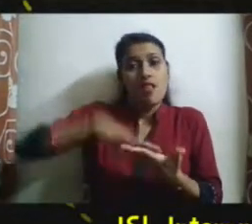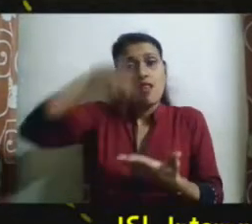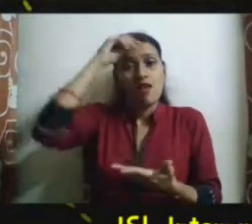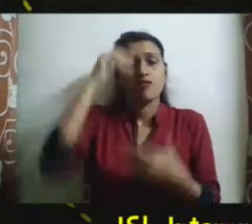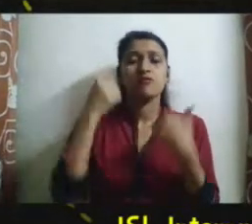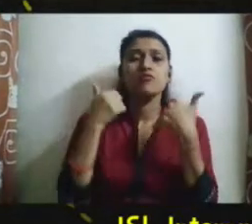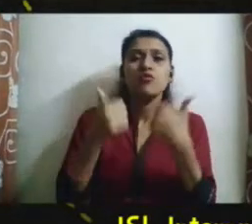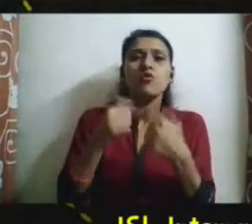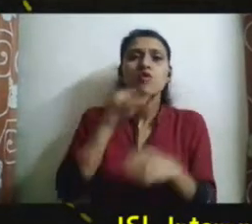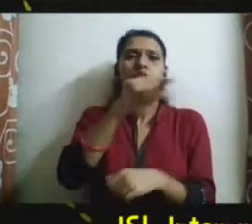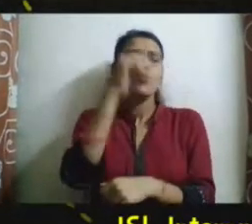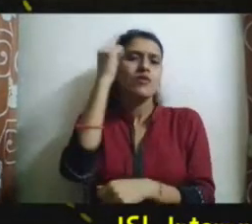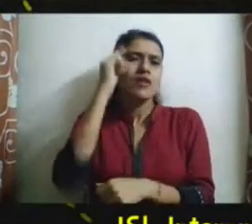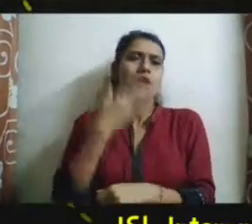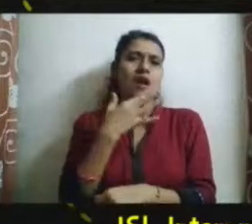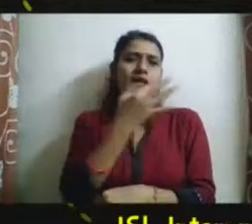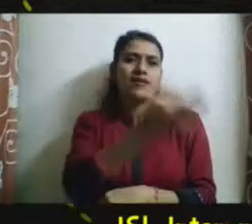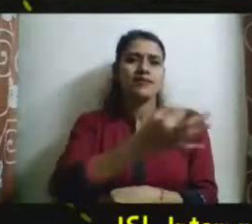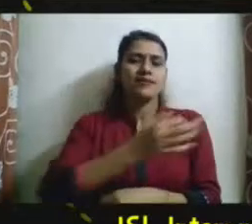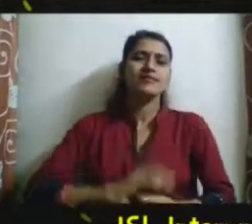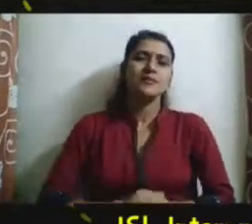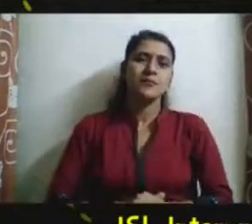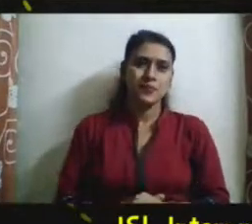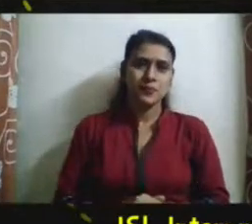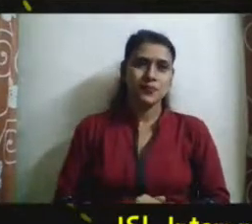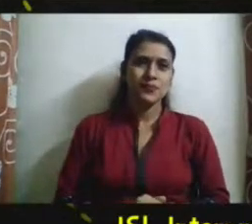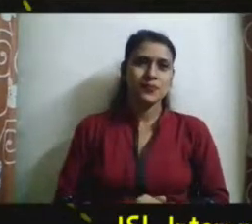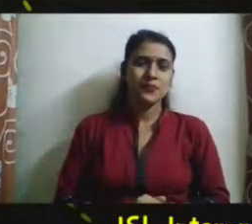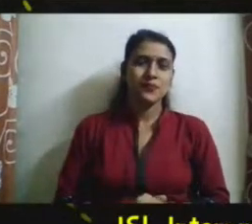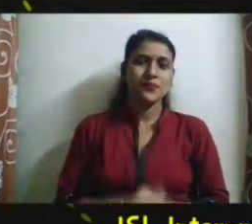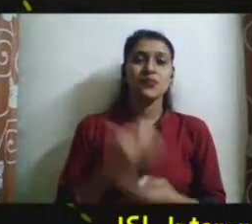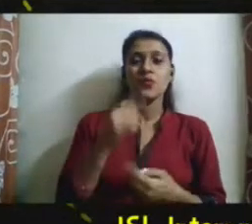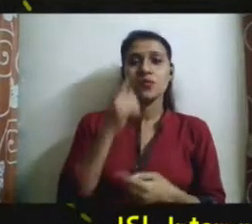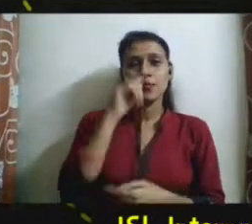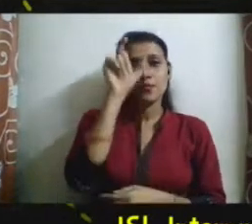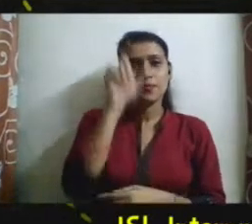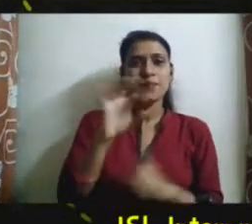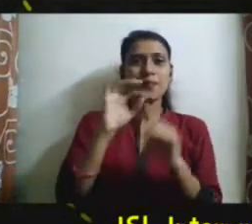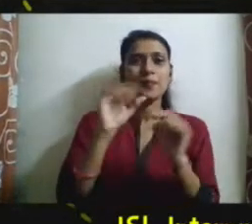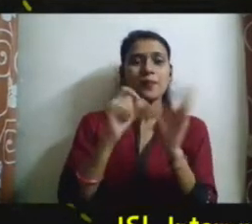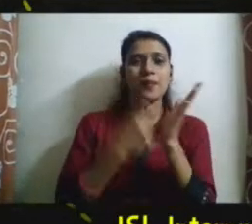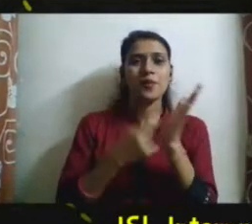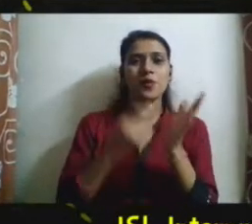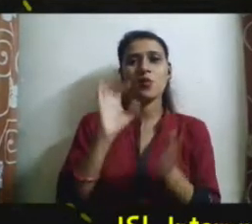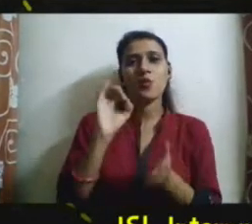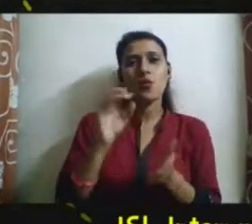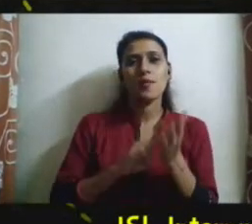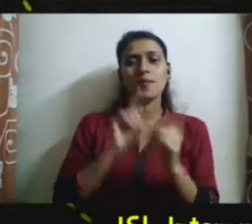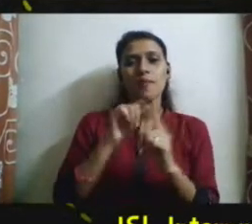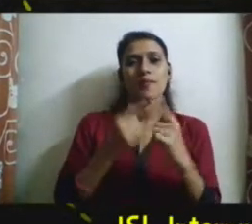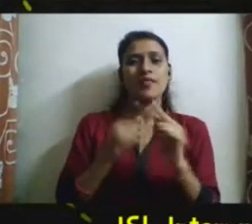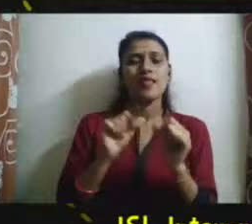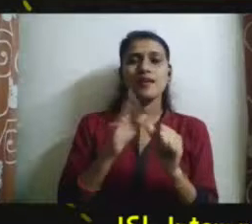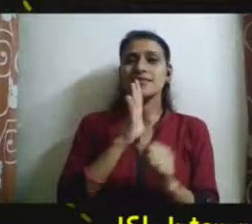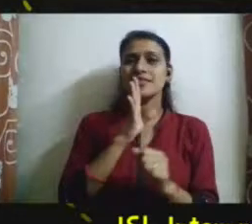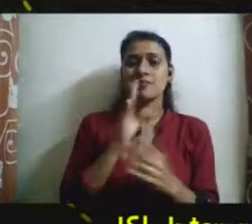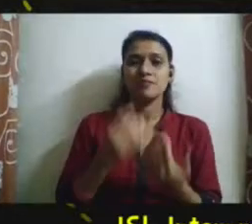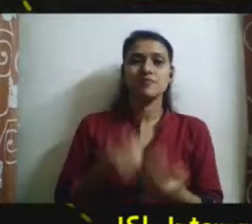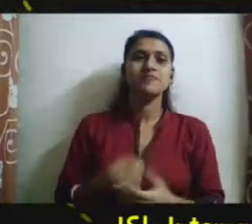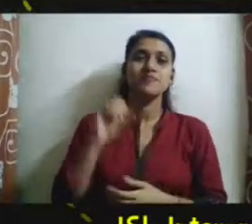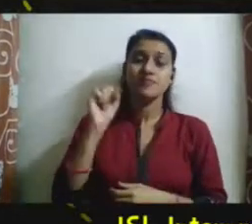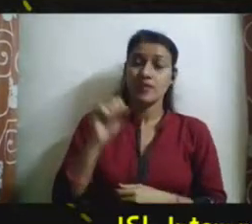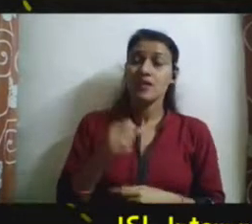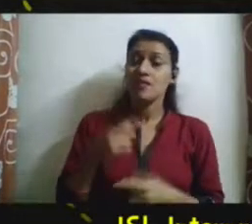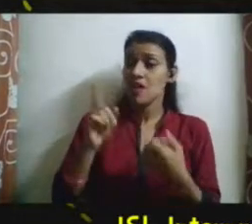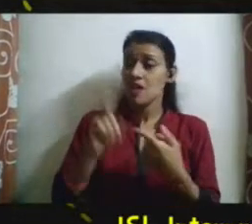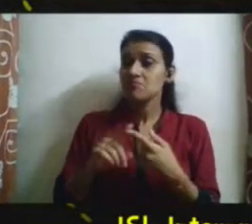you say is your takeaway from the conference? I think, yeah, I agree with you that, one of the things that we really saw happening